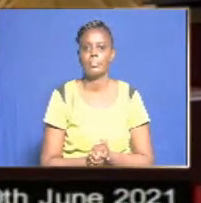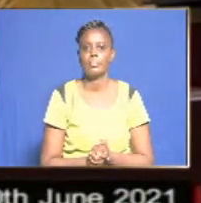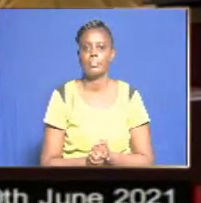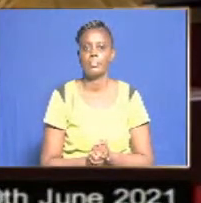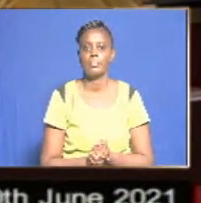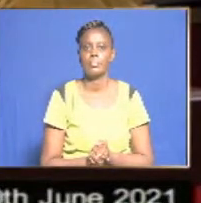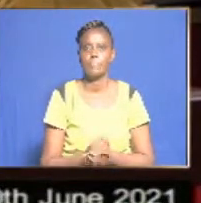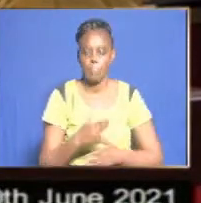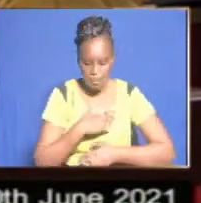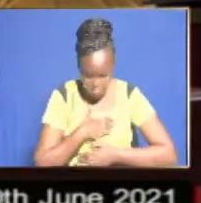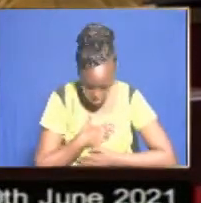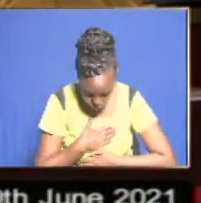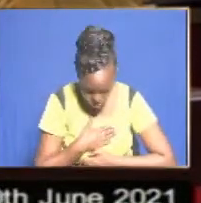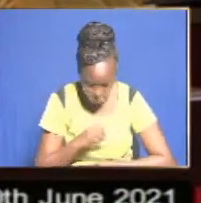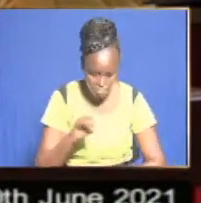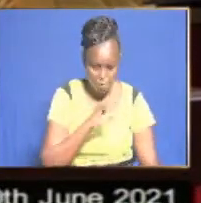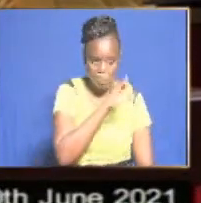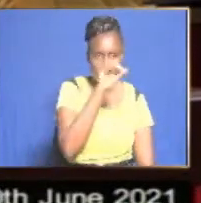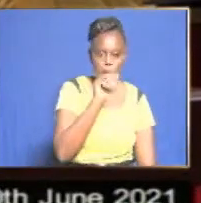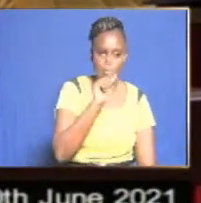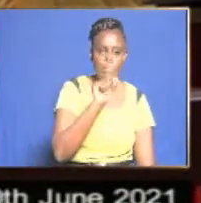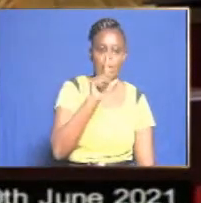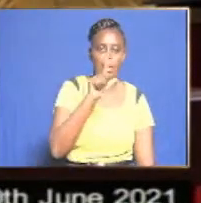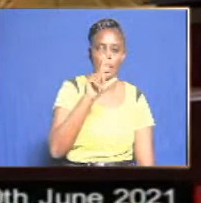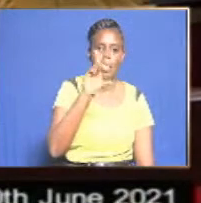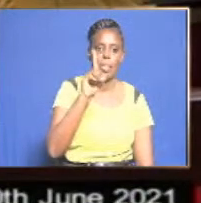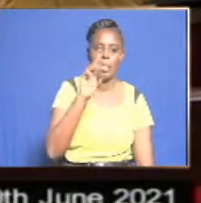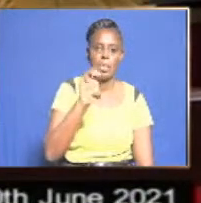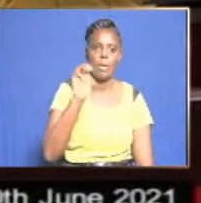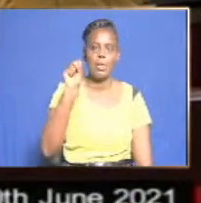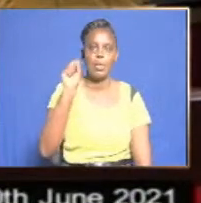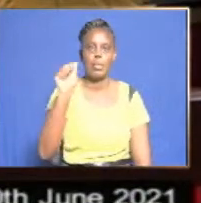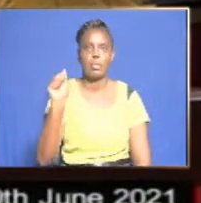Honorable Jaldesa, what's your intervention about?